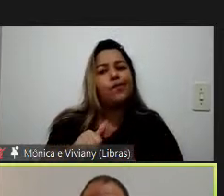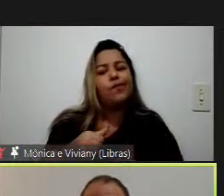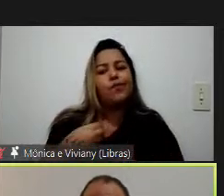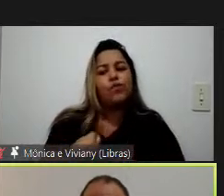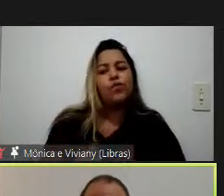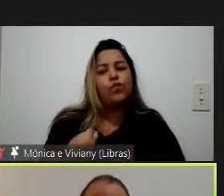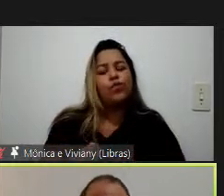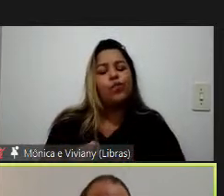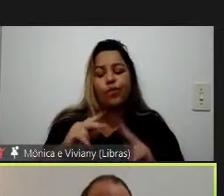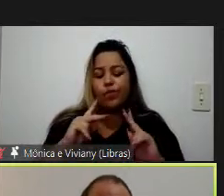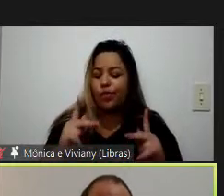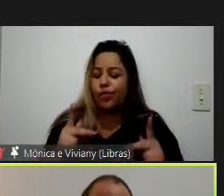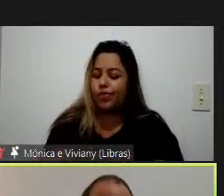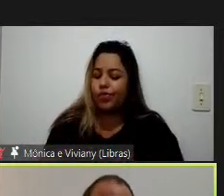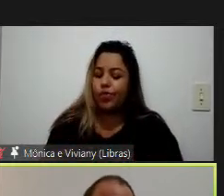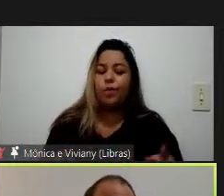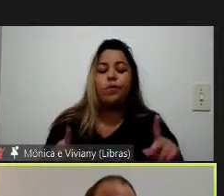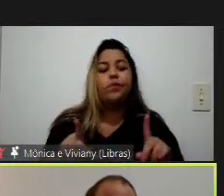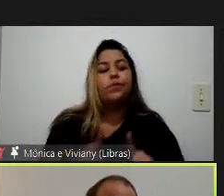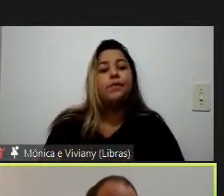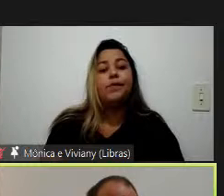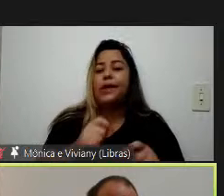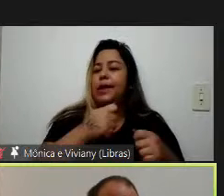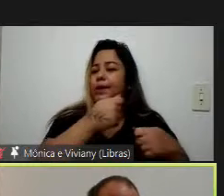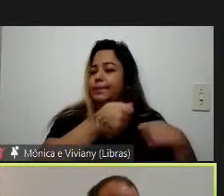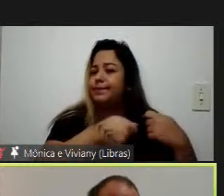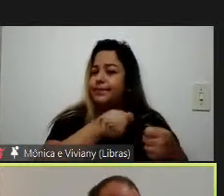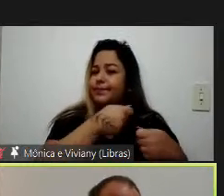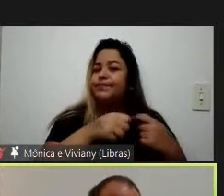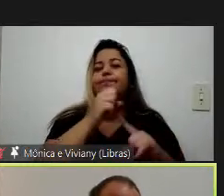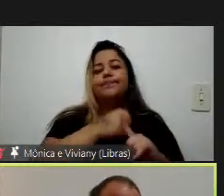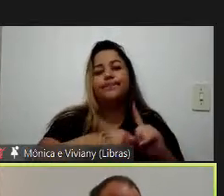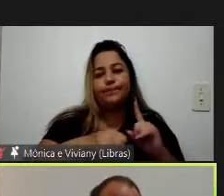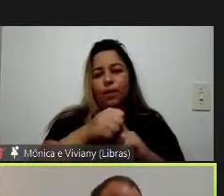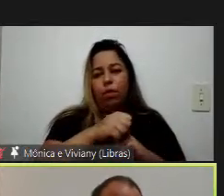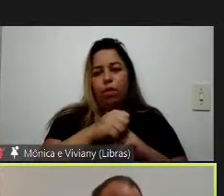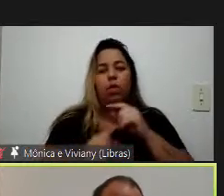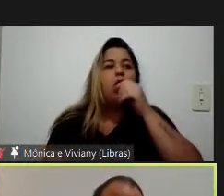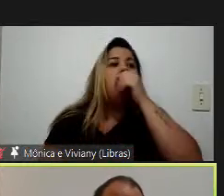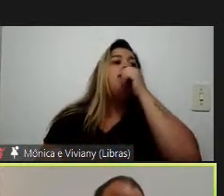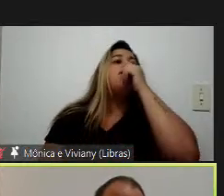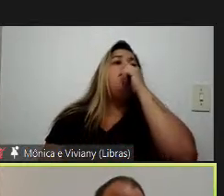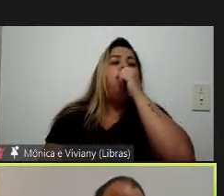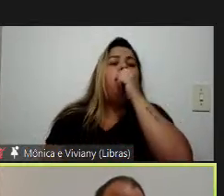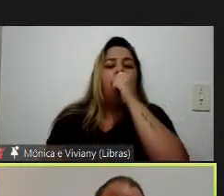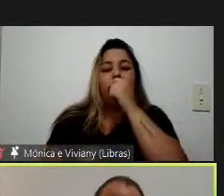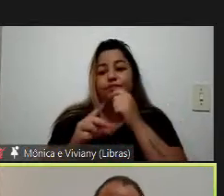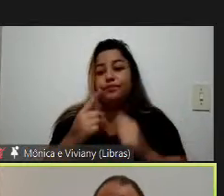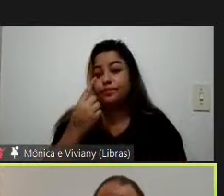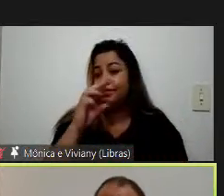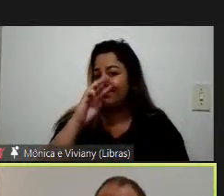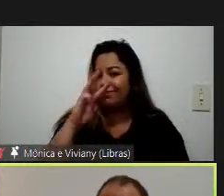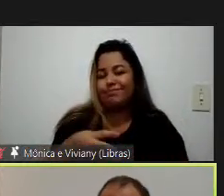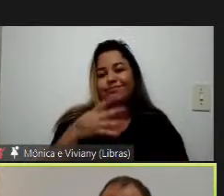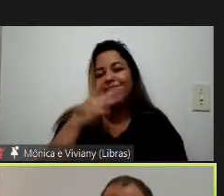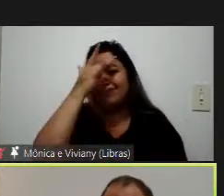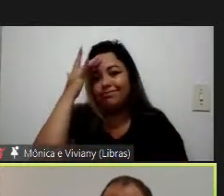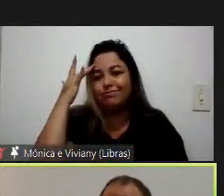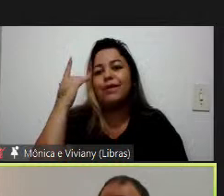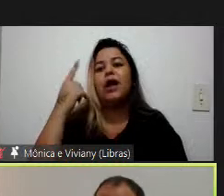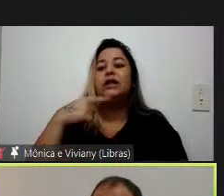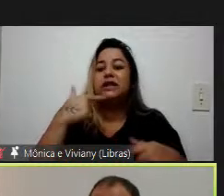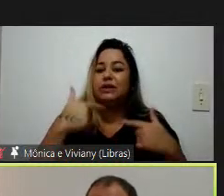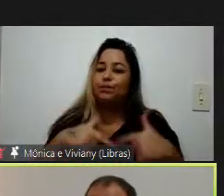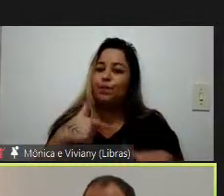life. Globally, about 1 billion people work in agriculture, and about 2 billion people depend